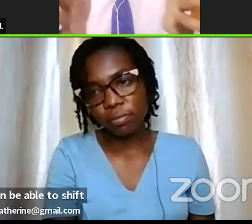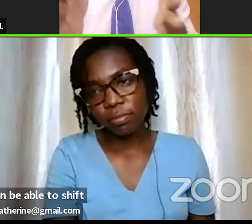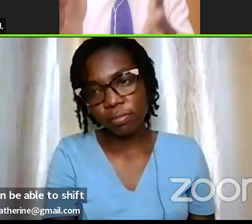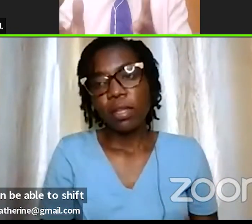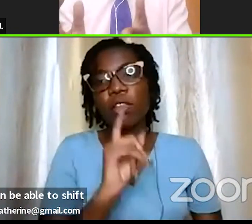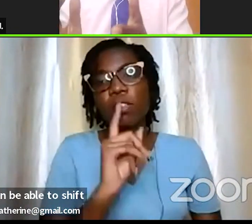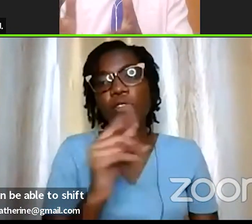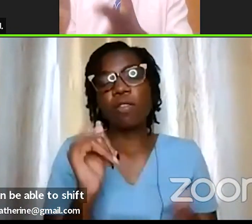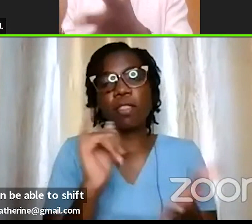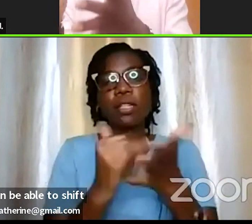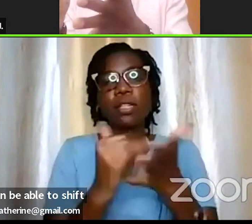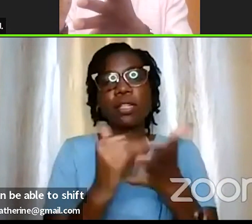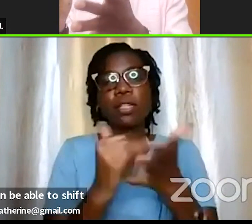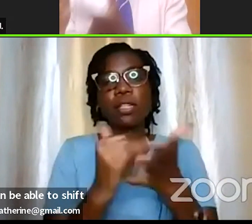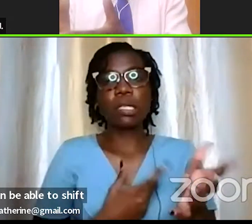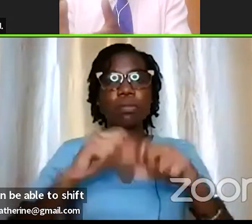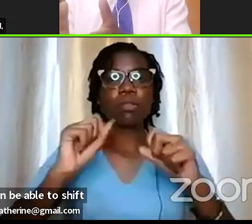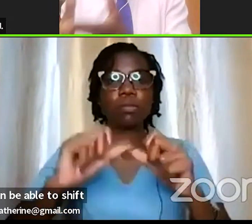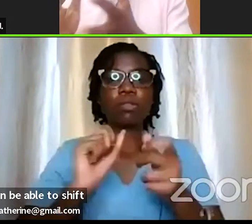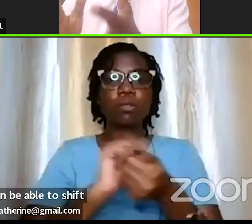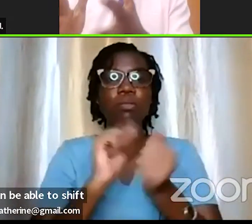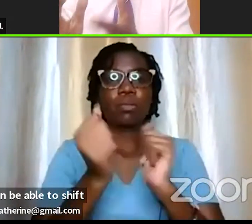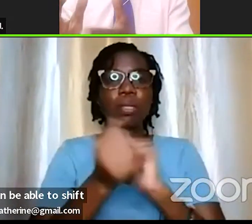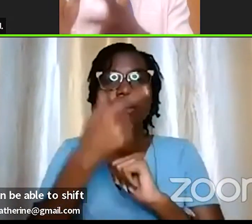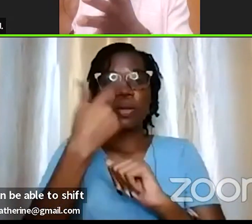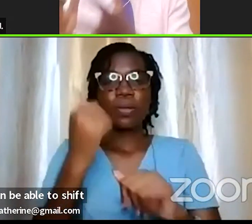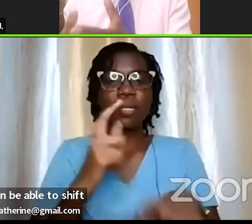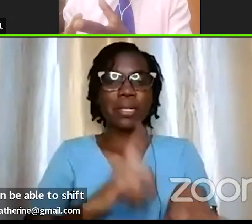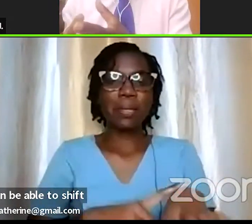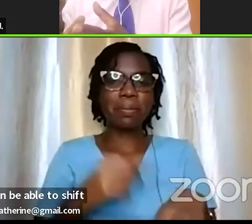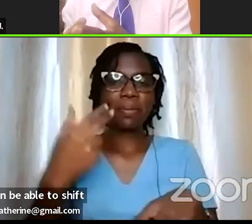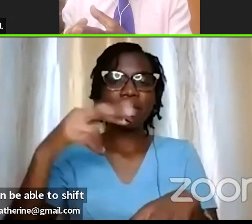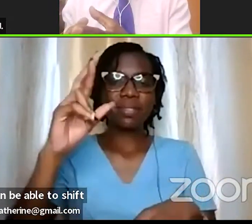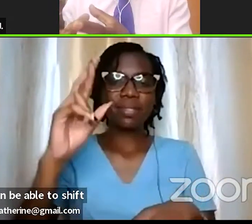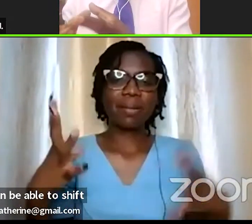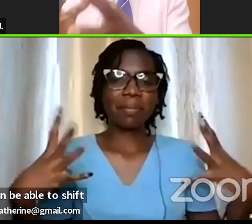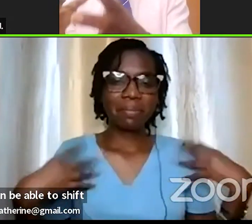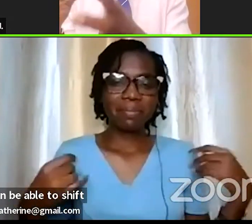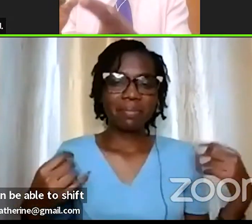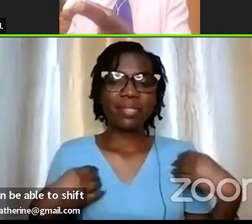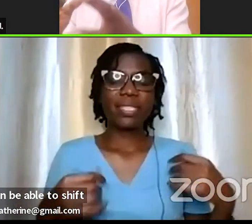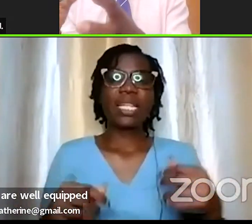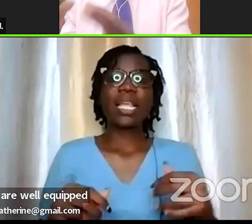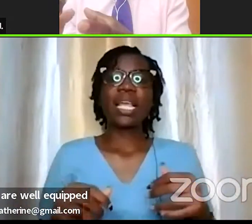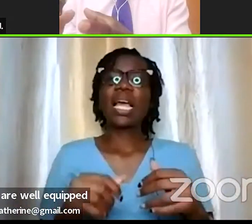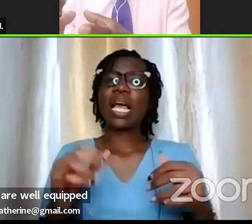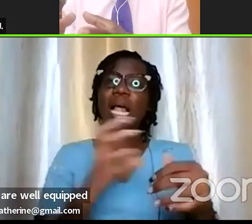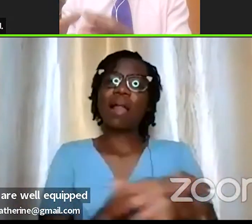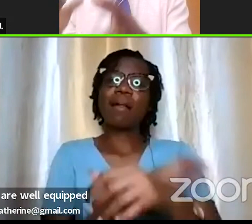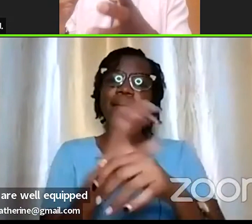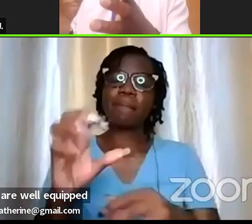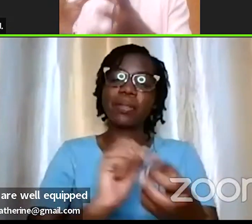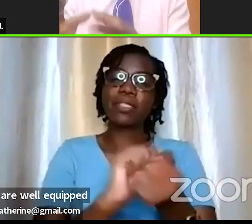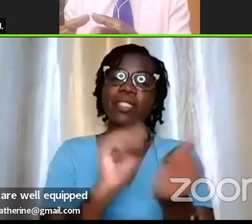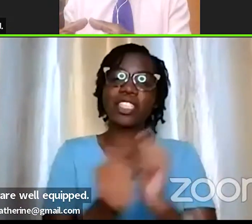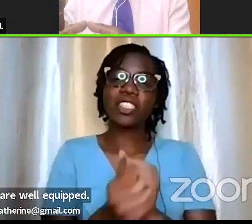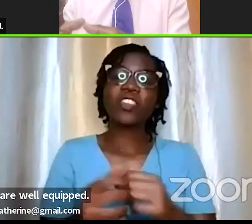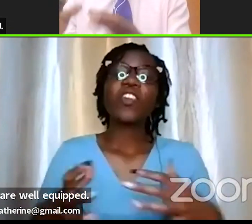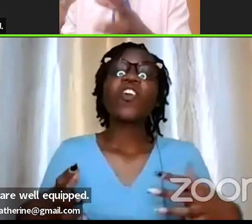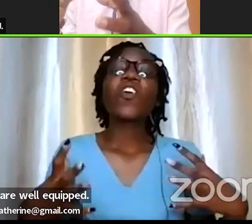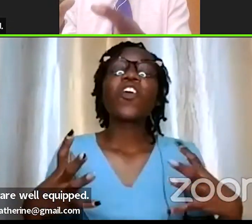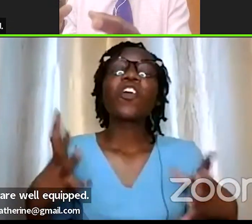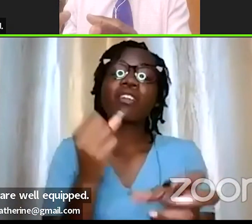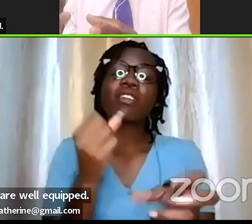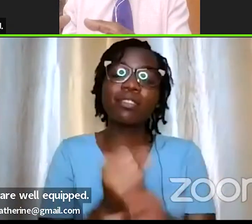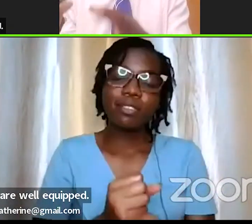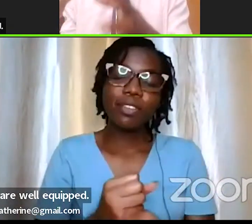when the HR practitioners are well equipped to change organizations. It is for the benefit